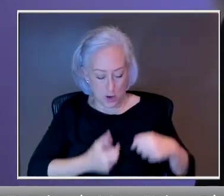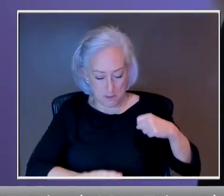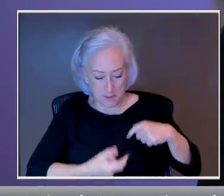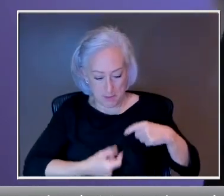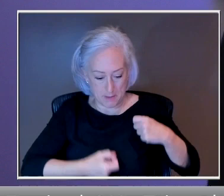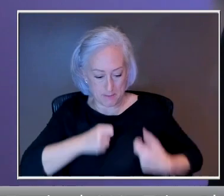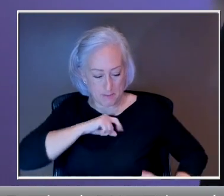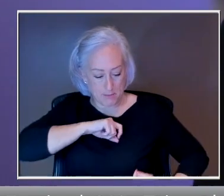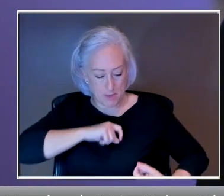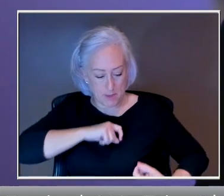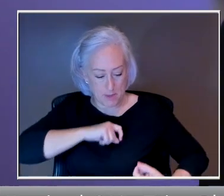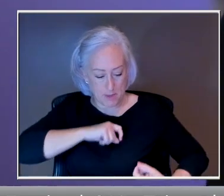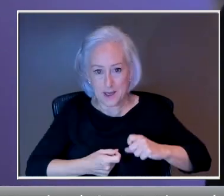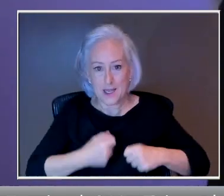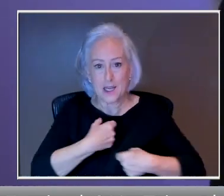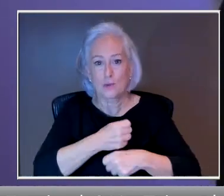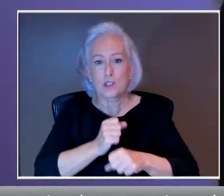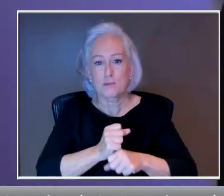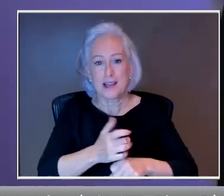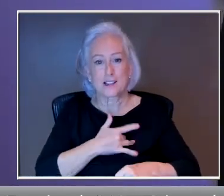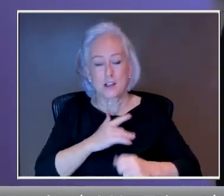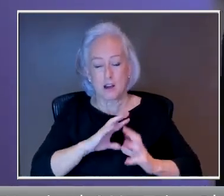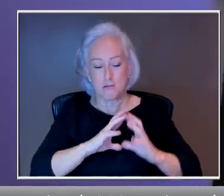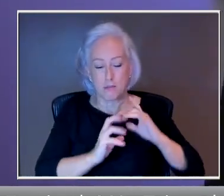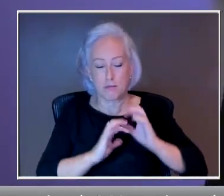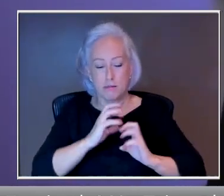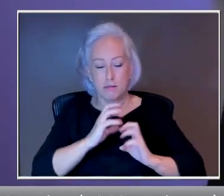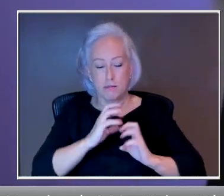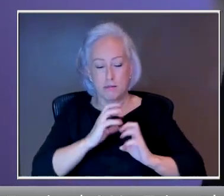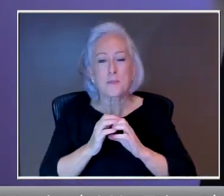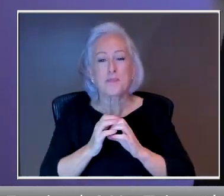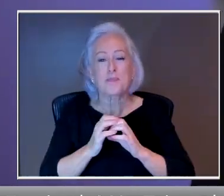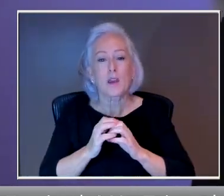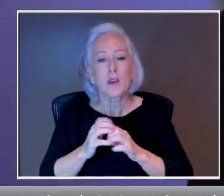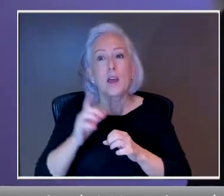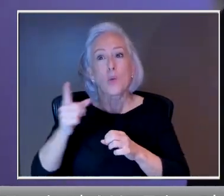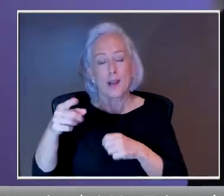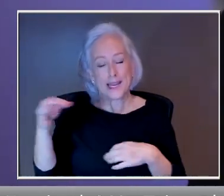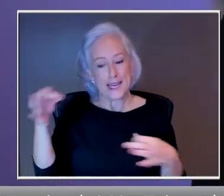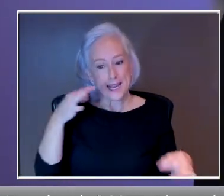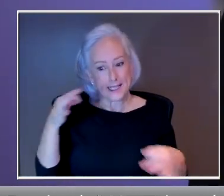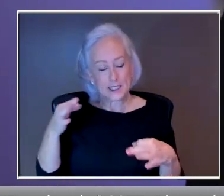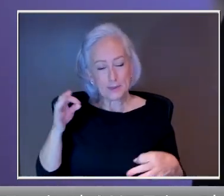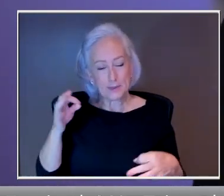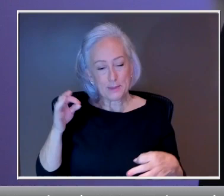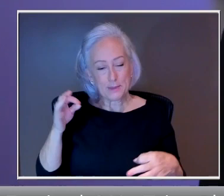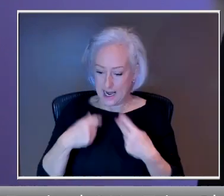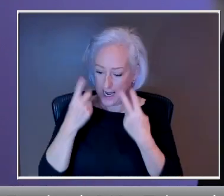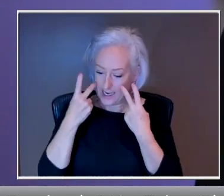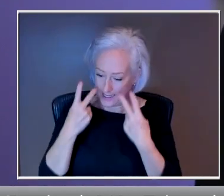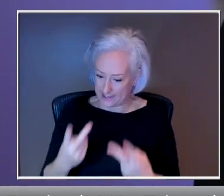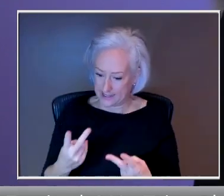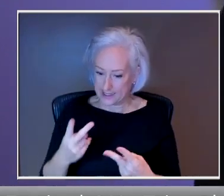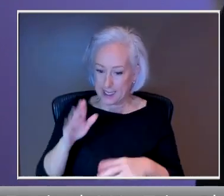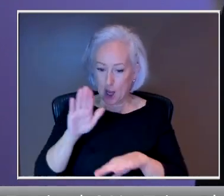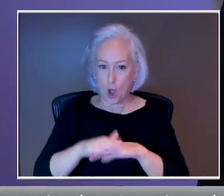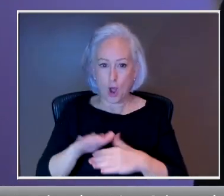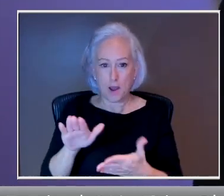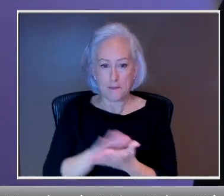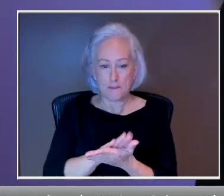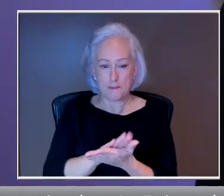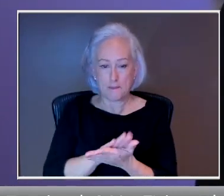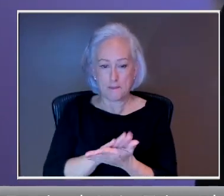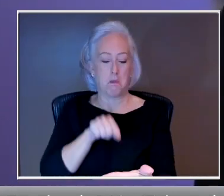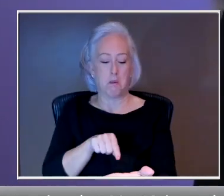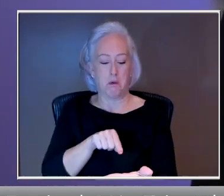was making my heart go even faster. And for him to explain that and me to see it on paper, and then also know, I was